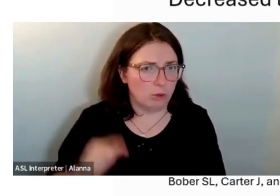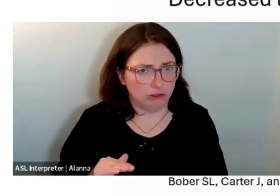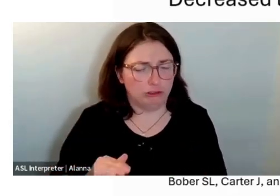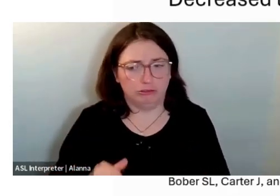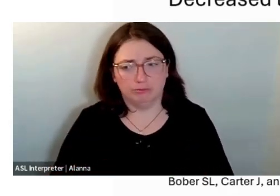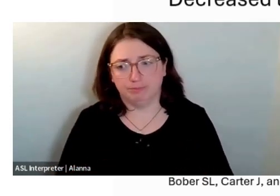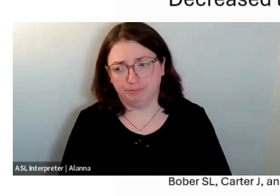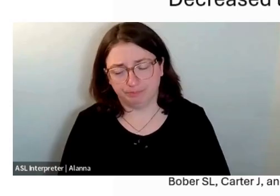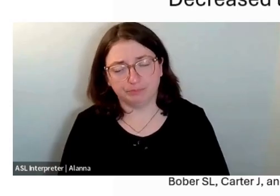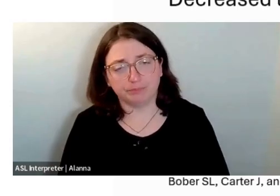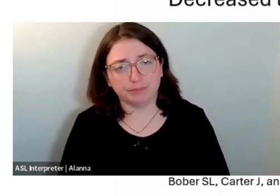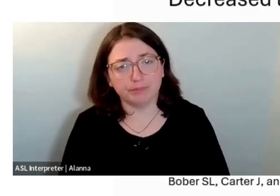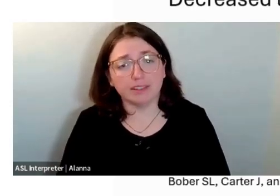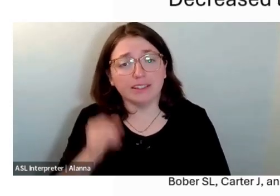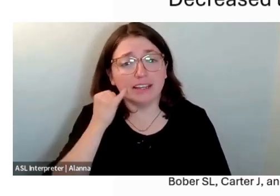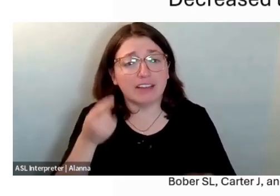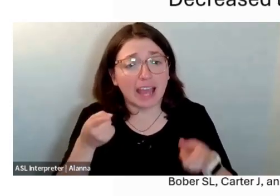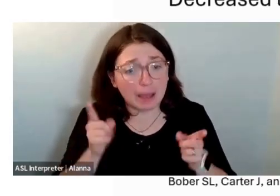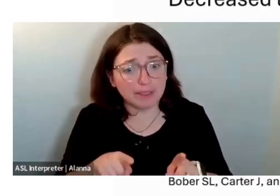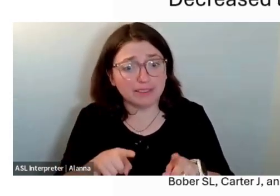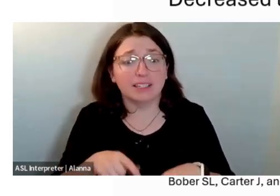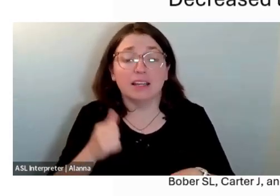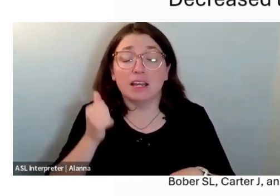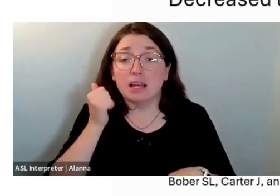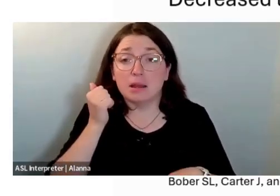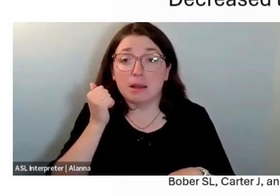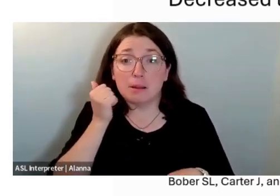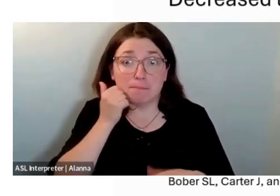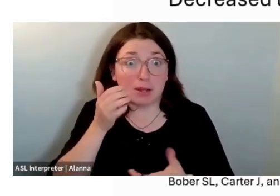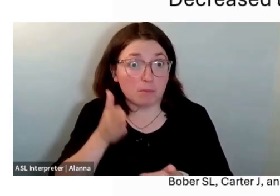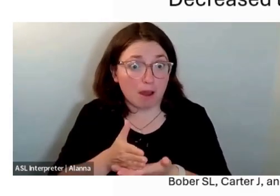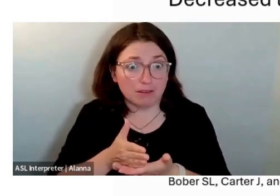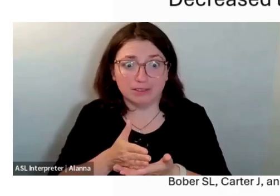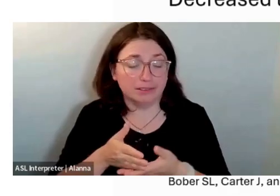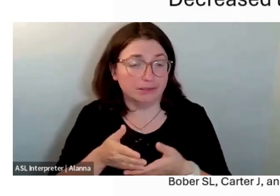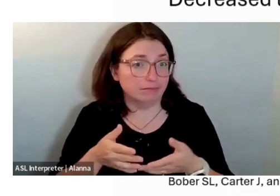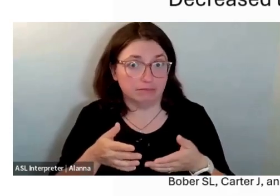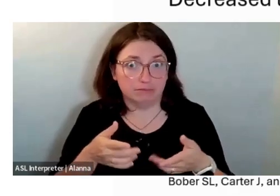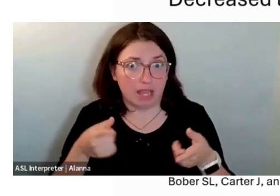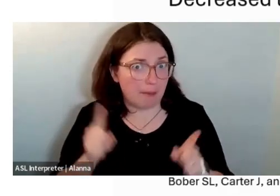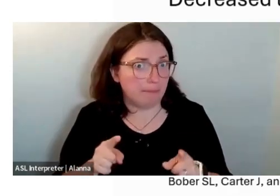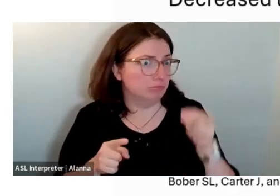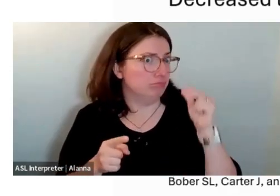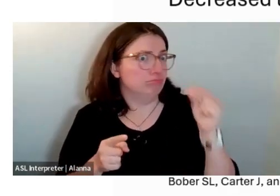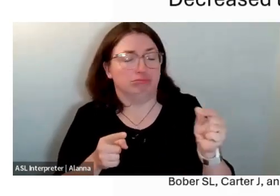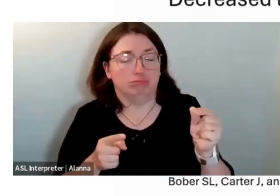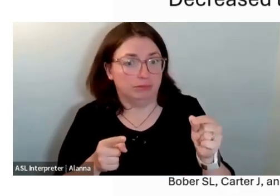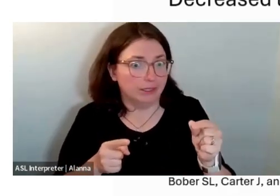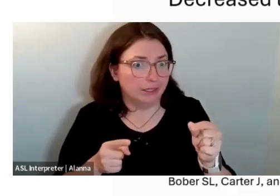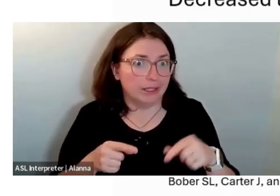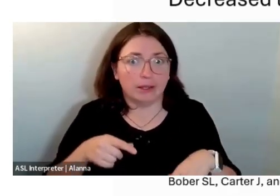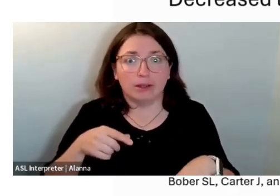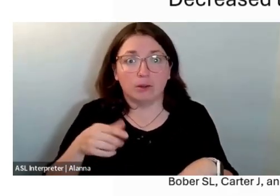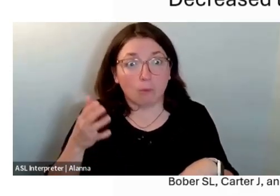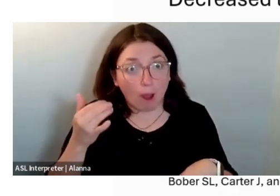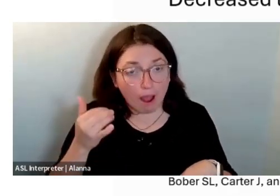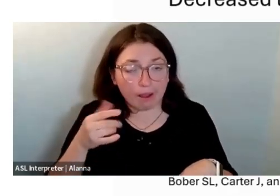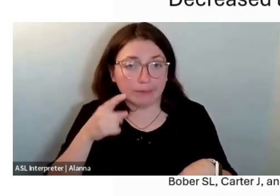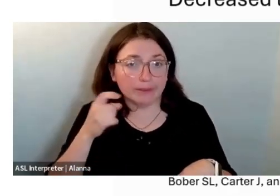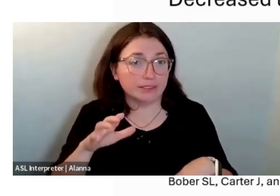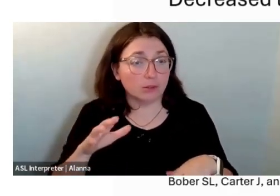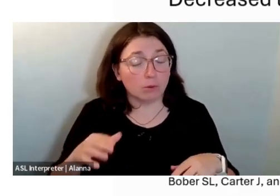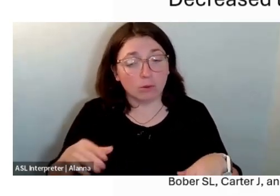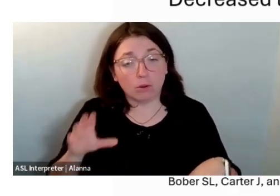menopause happens abruptly because of oophorectomy, ovaries being